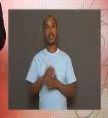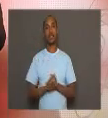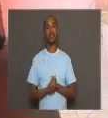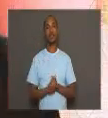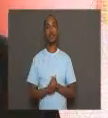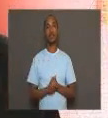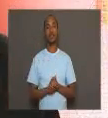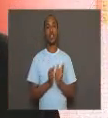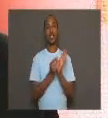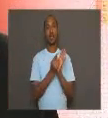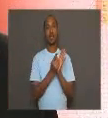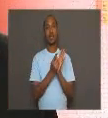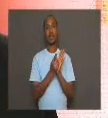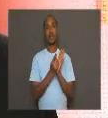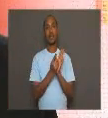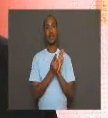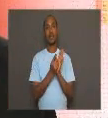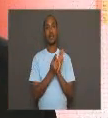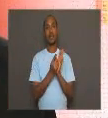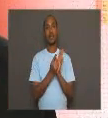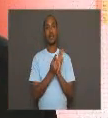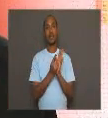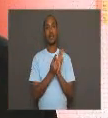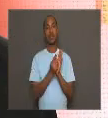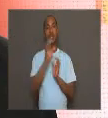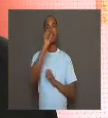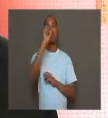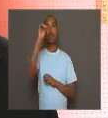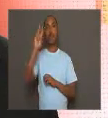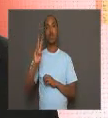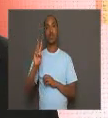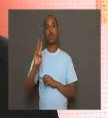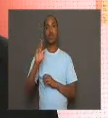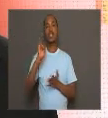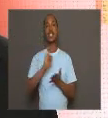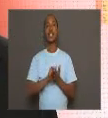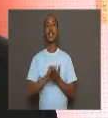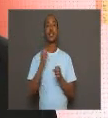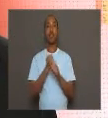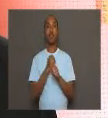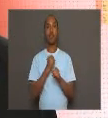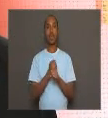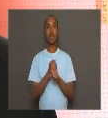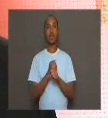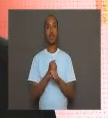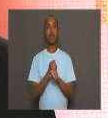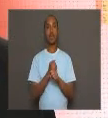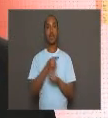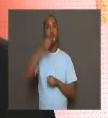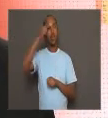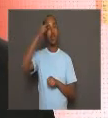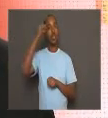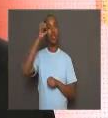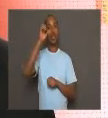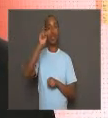materials. For example, the sulfur dioxide that is formed from